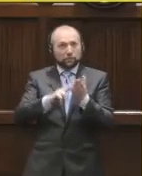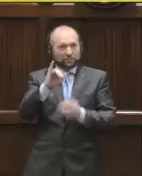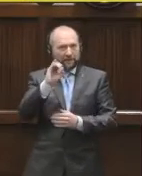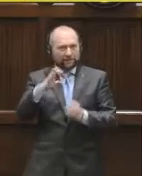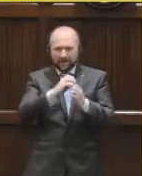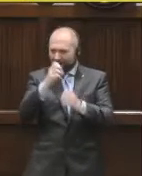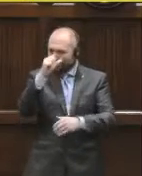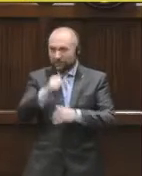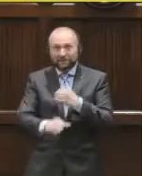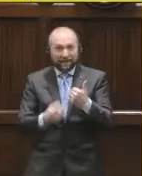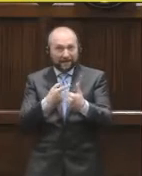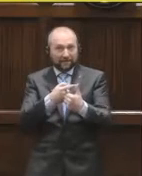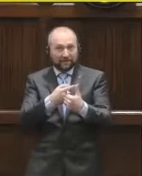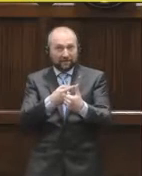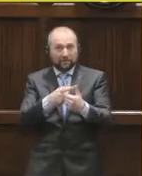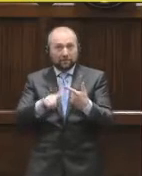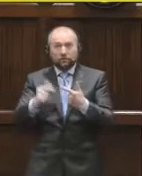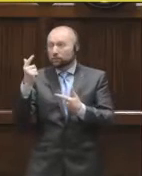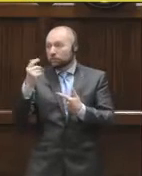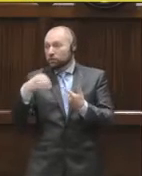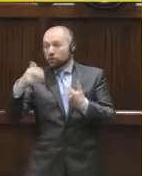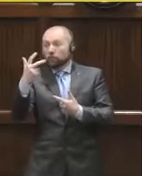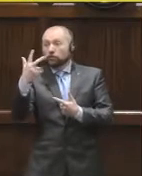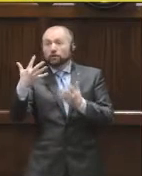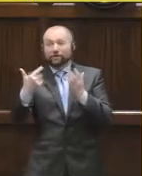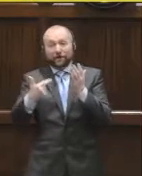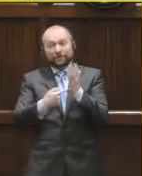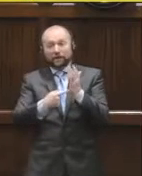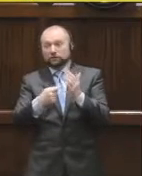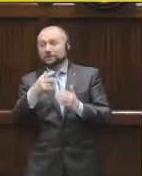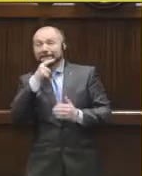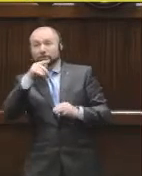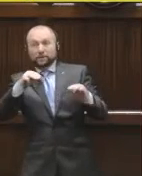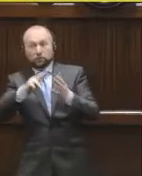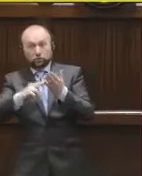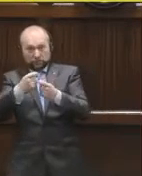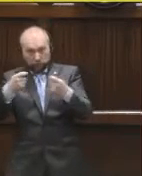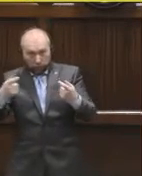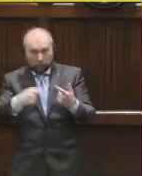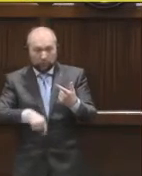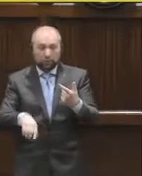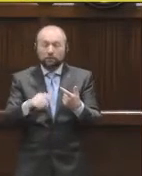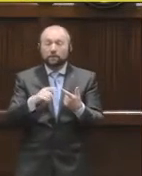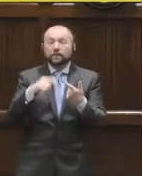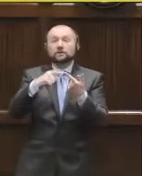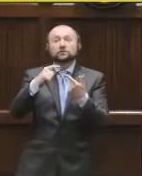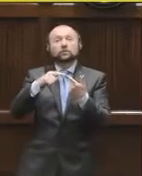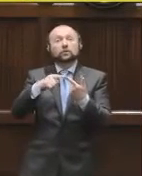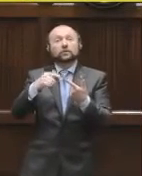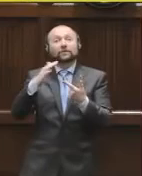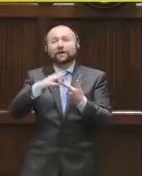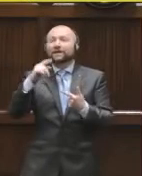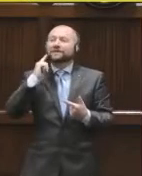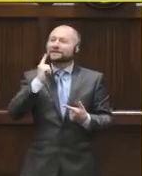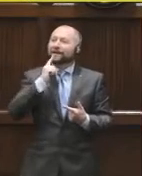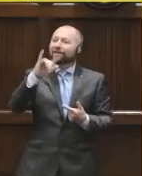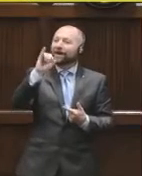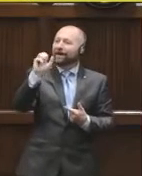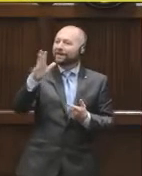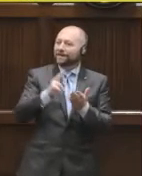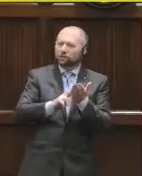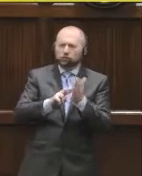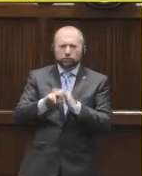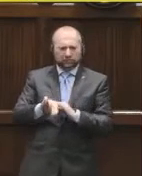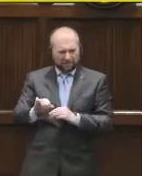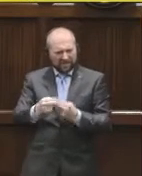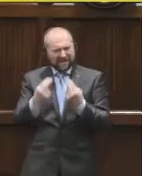a daily basis, an additional 35,000 hearing people. 2, for these regular ISL users, it is an innate